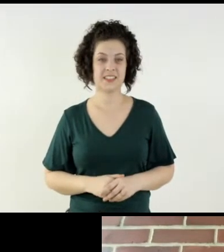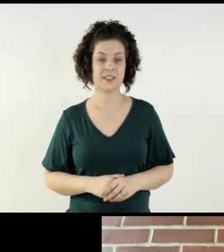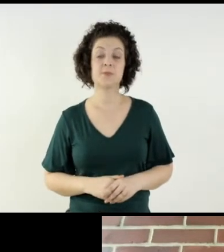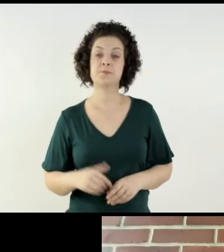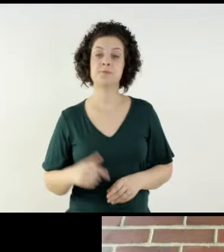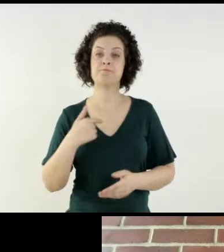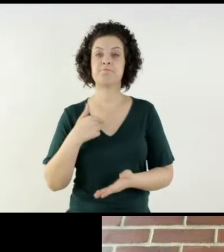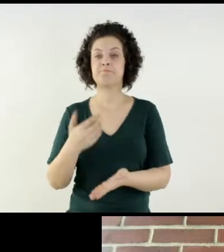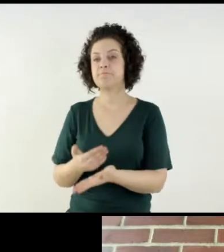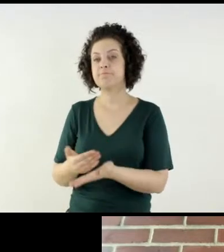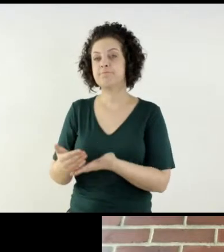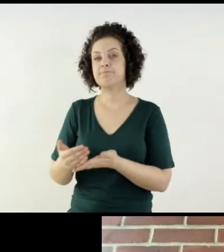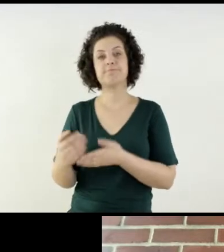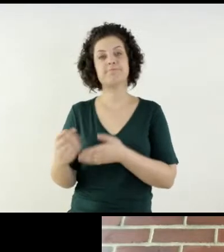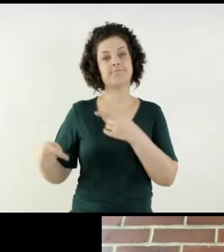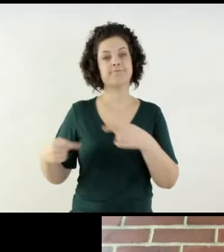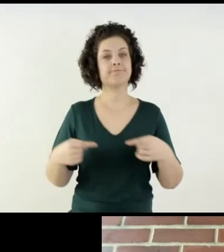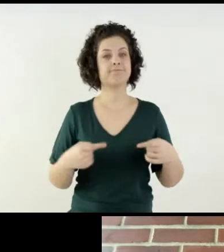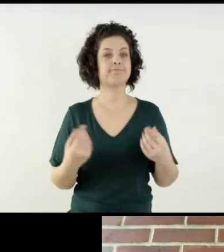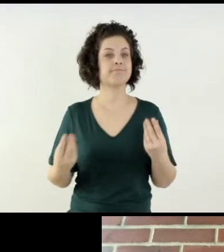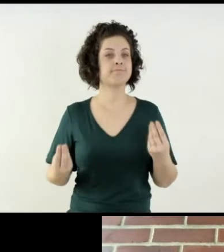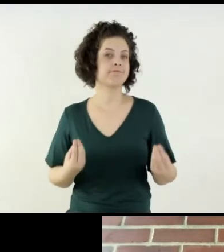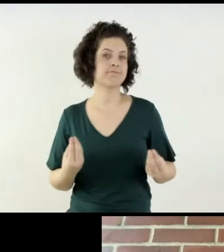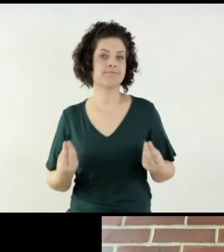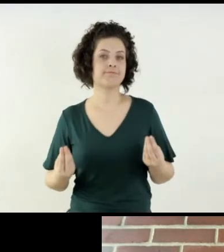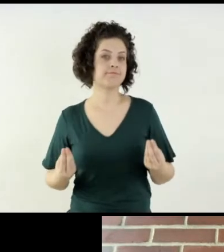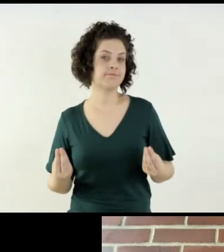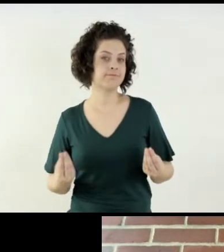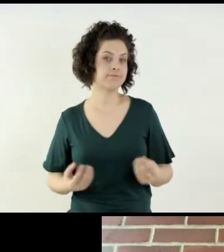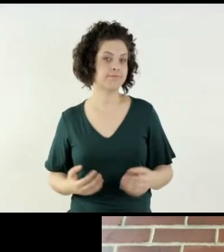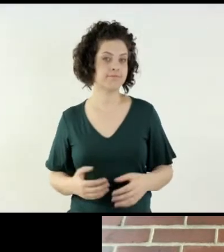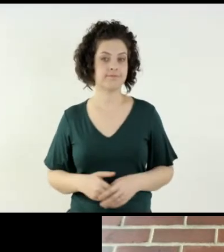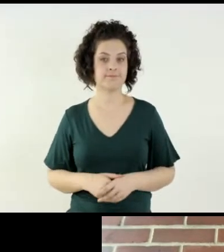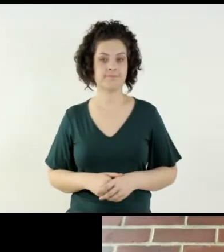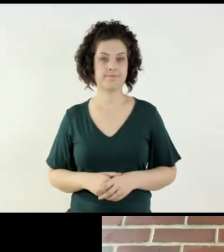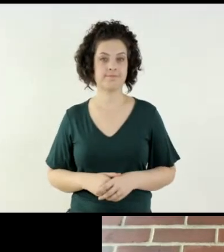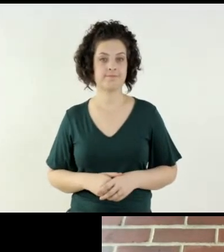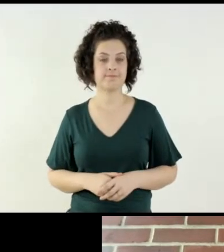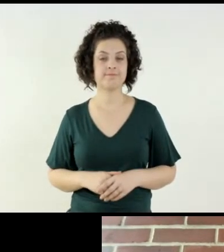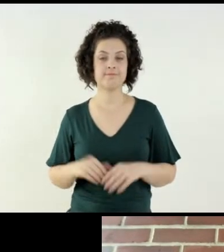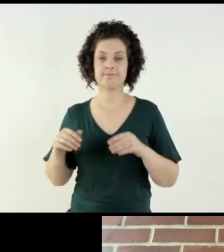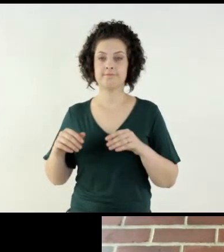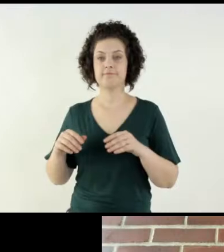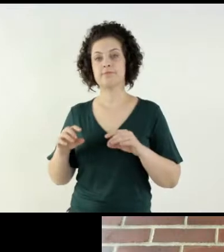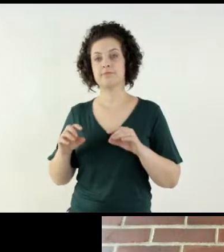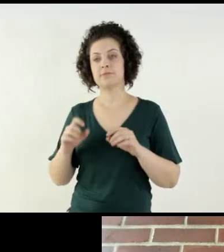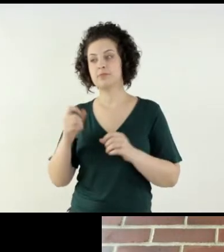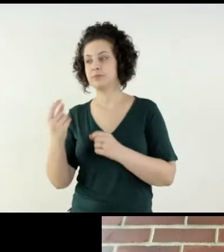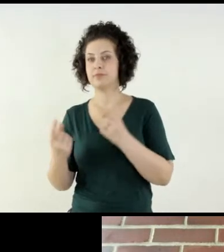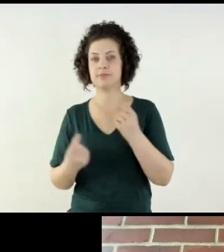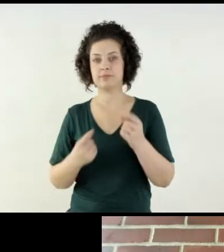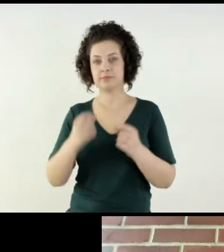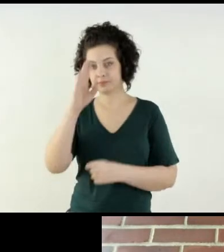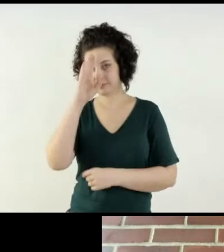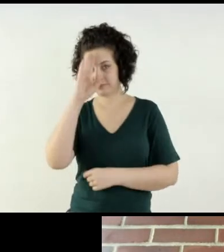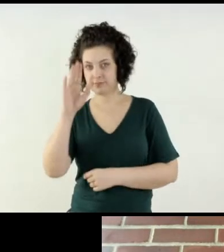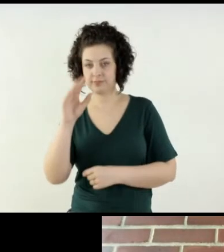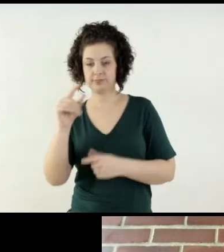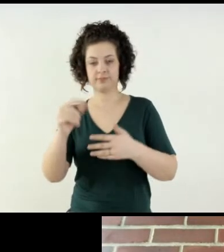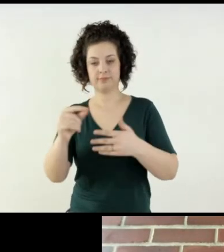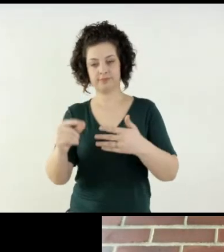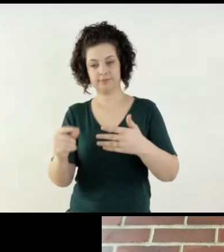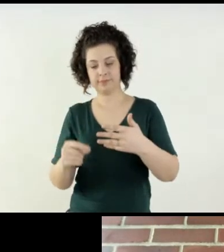by reiterating some of the main points that you mentioned and then beginning